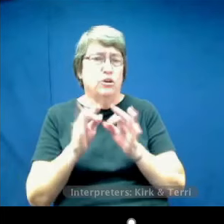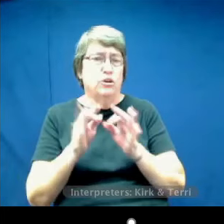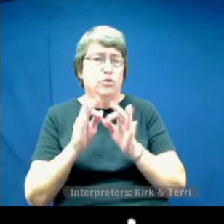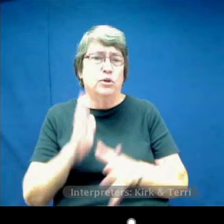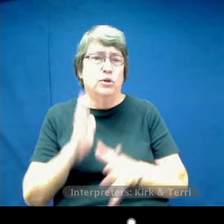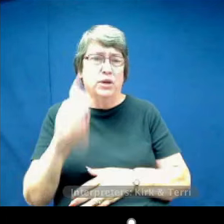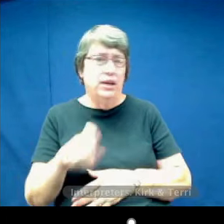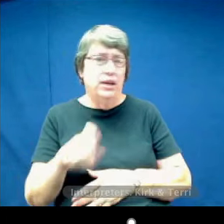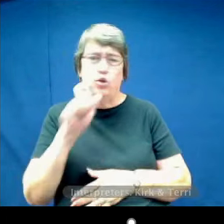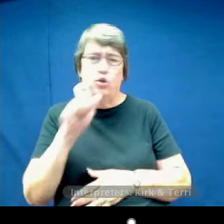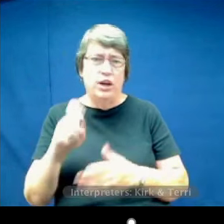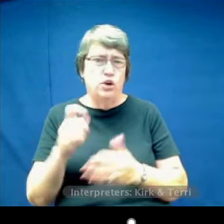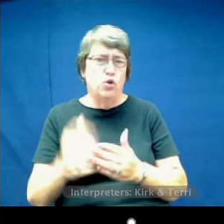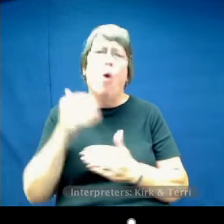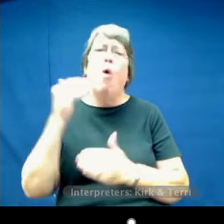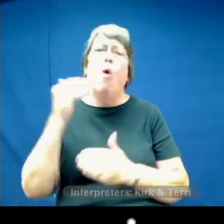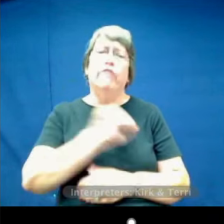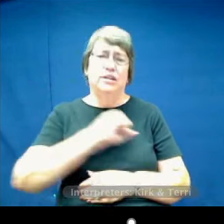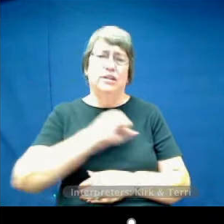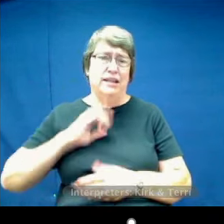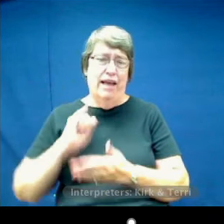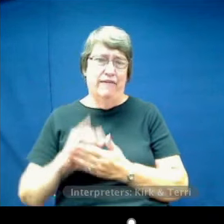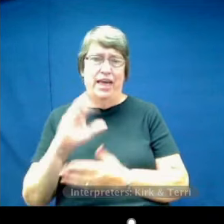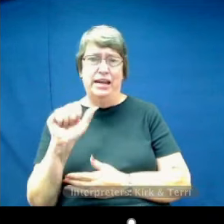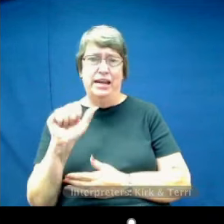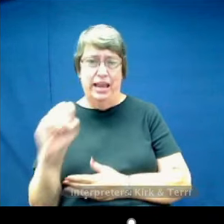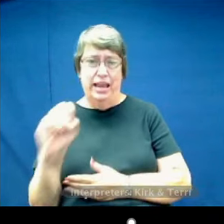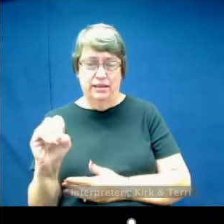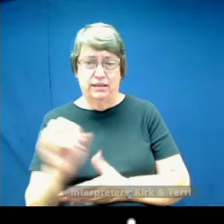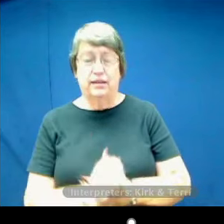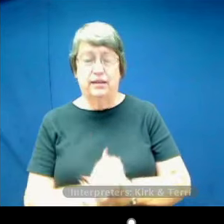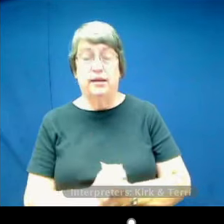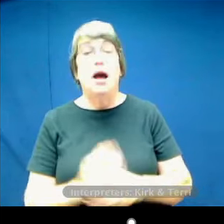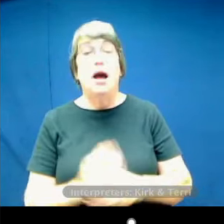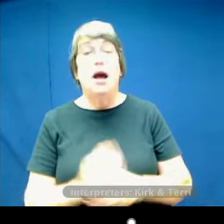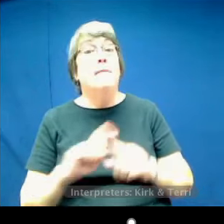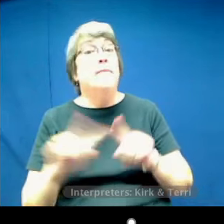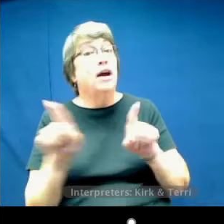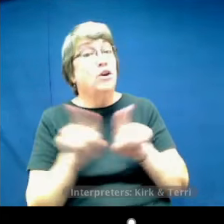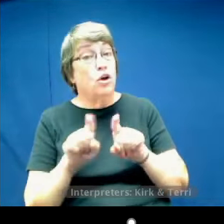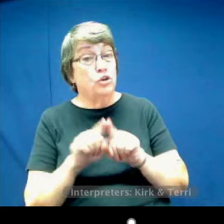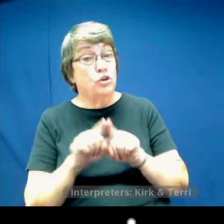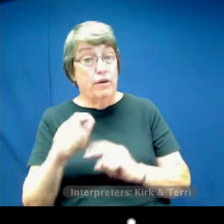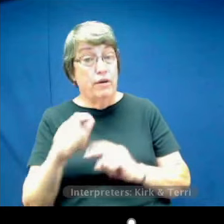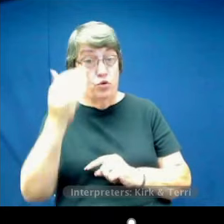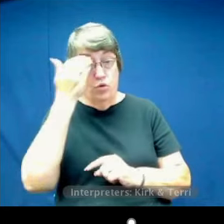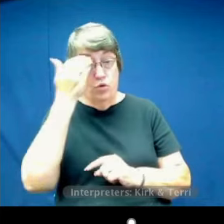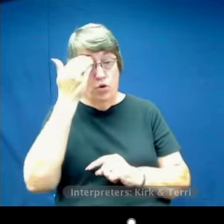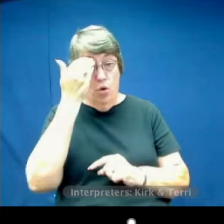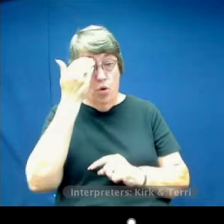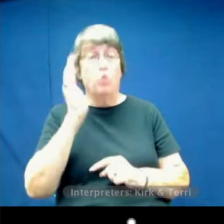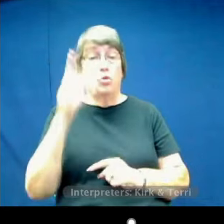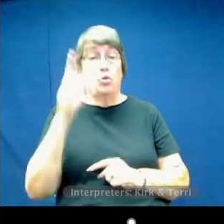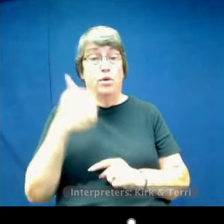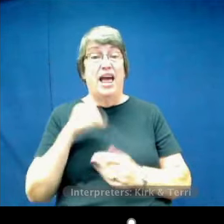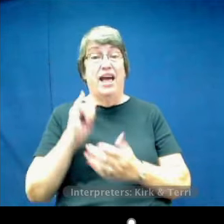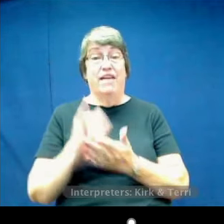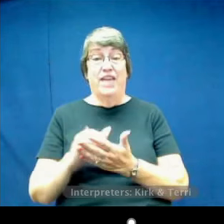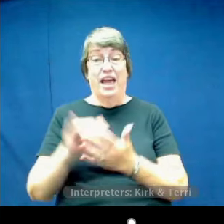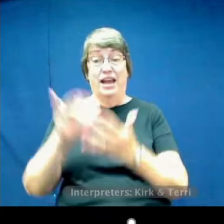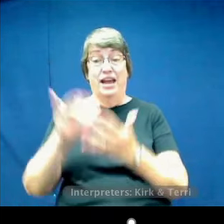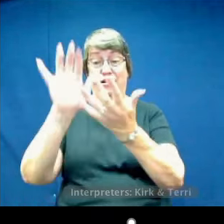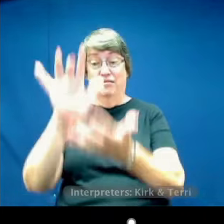those lines, if you know that there's going to be a consent or separation agreement read into the record, ask to see a